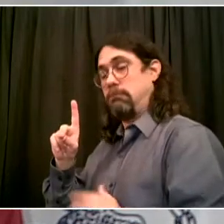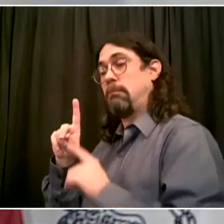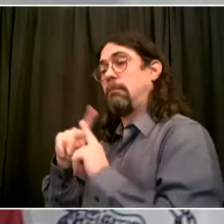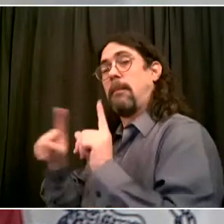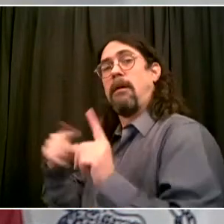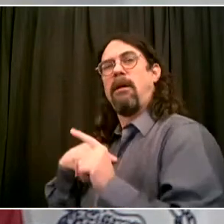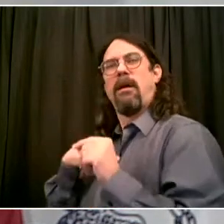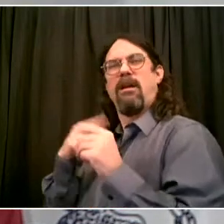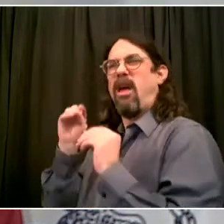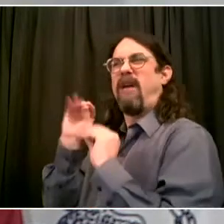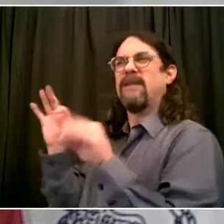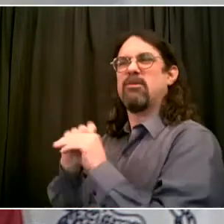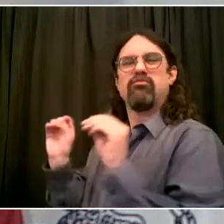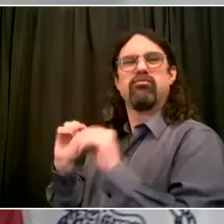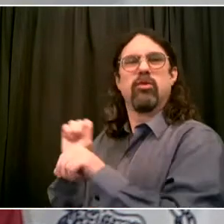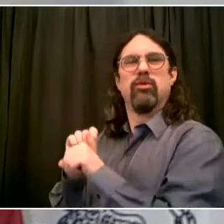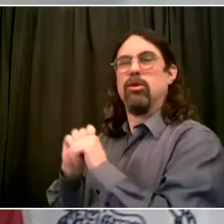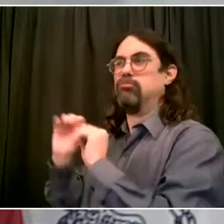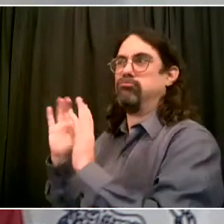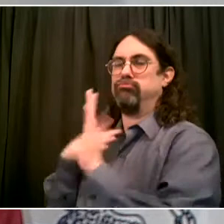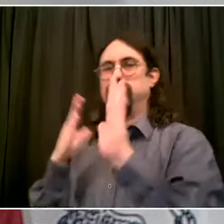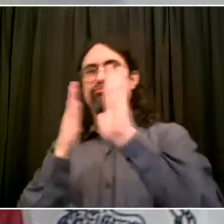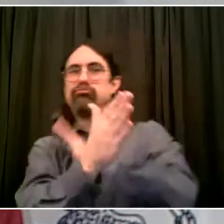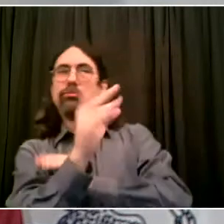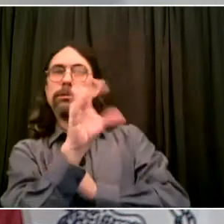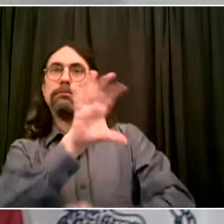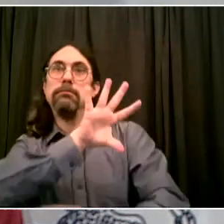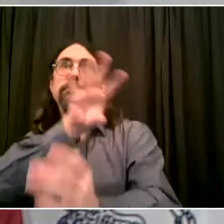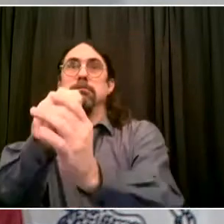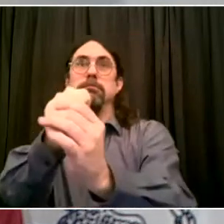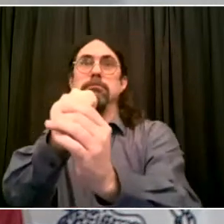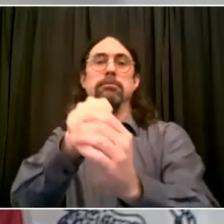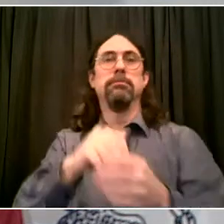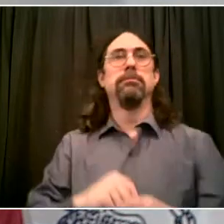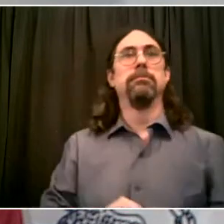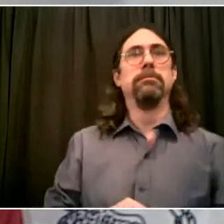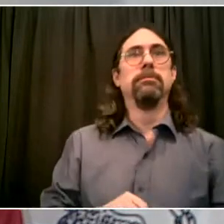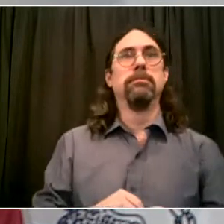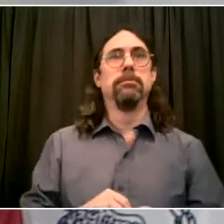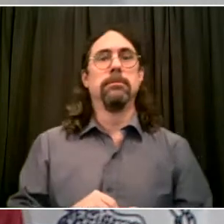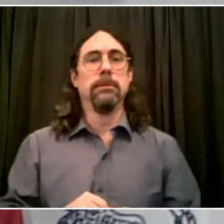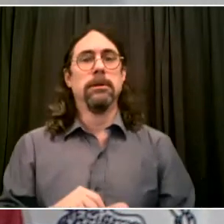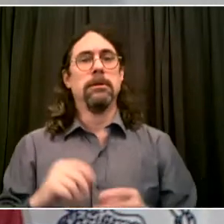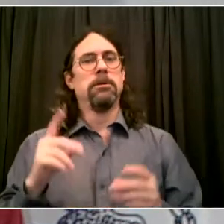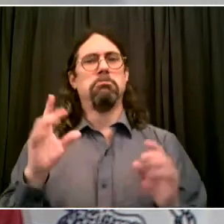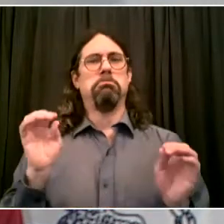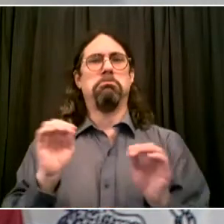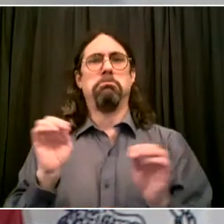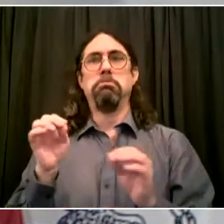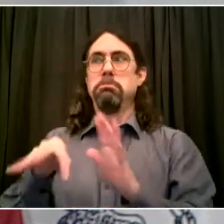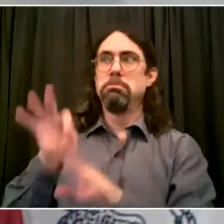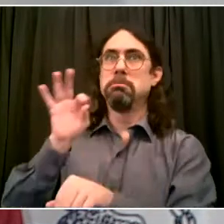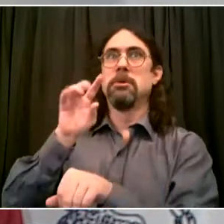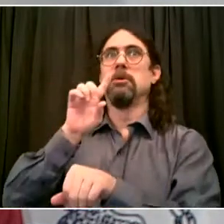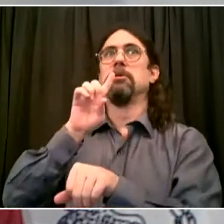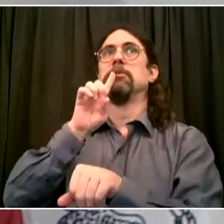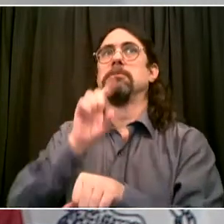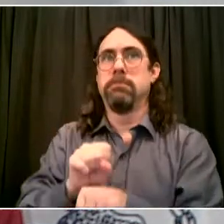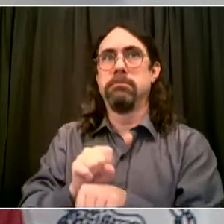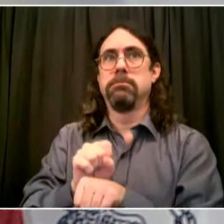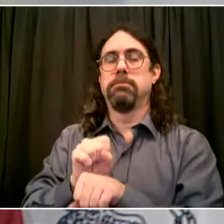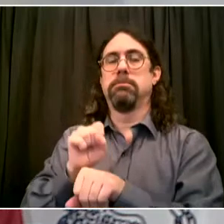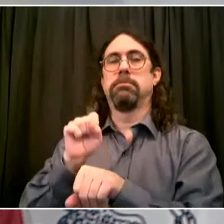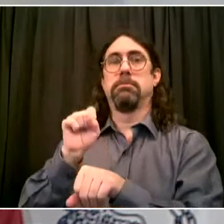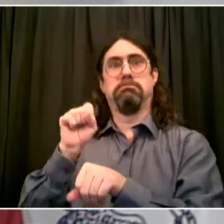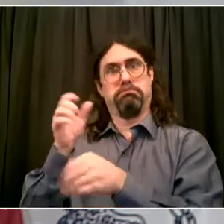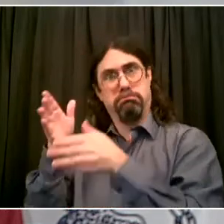longer work for the city of New York. And obviously, I think anyone who was there, anyone who participated in the attack on the Capitol,